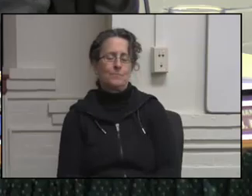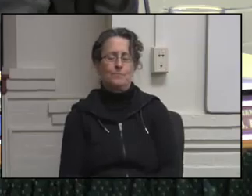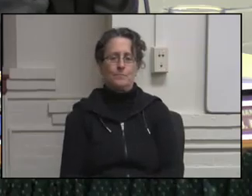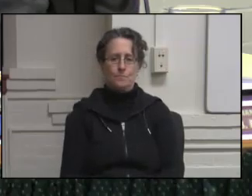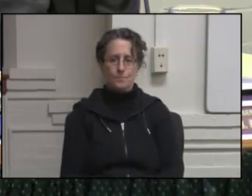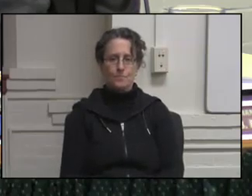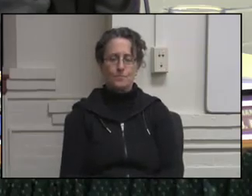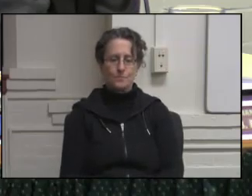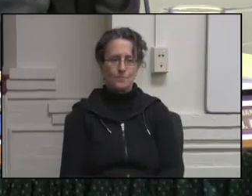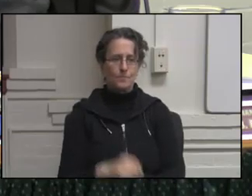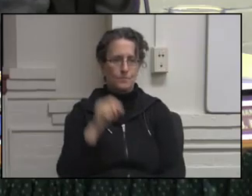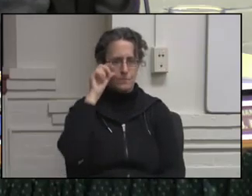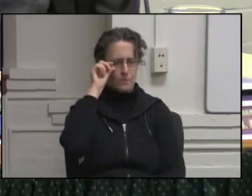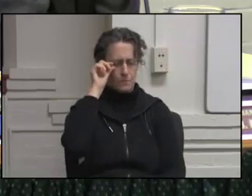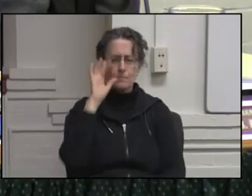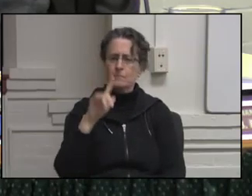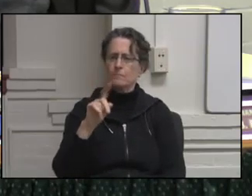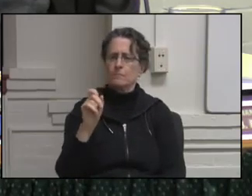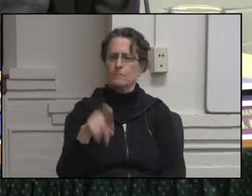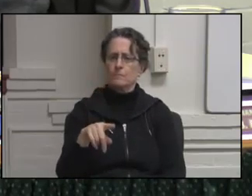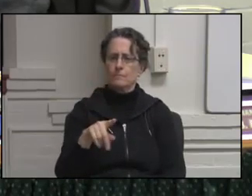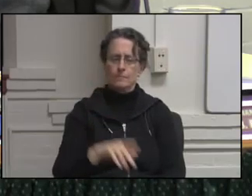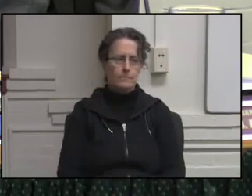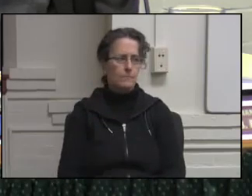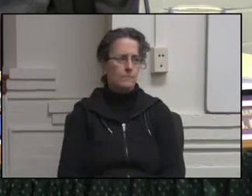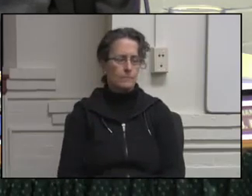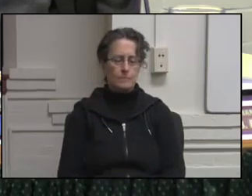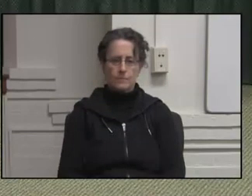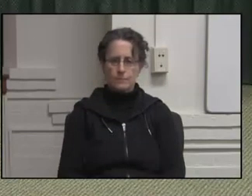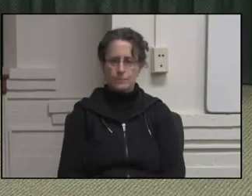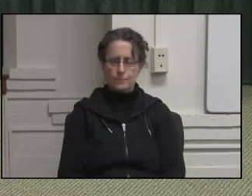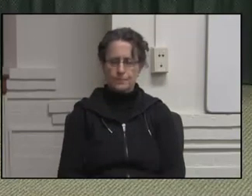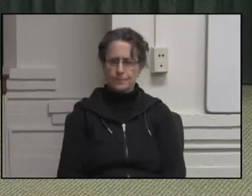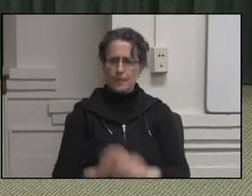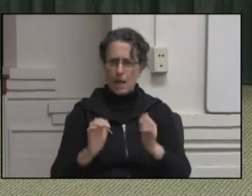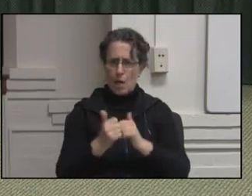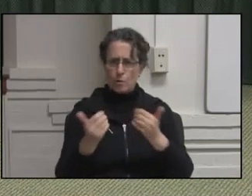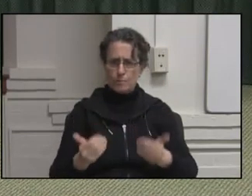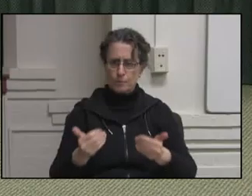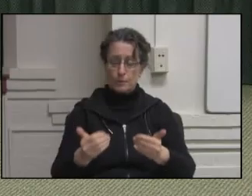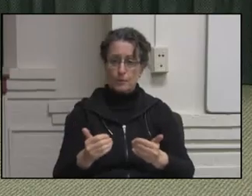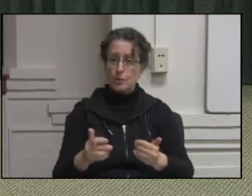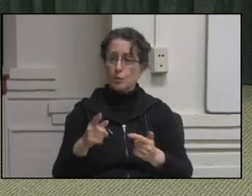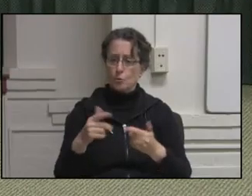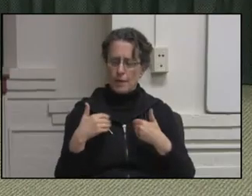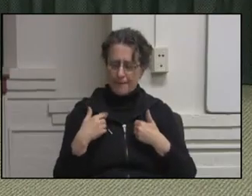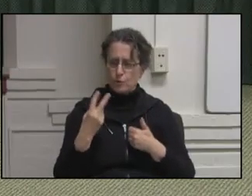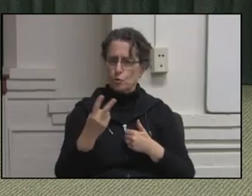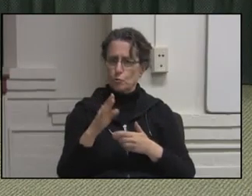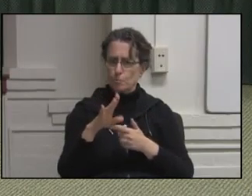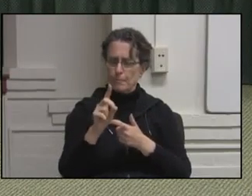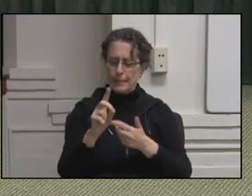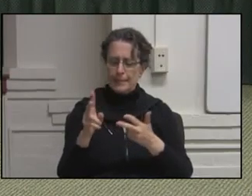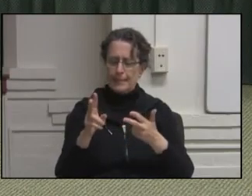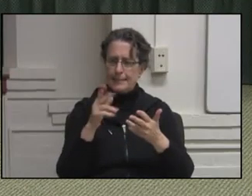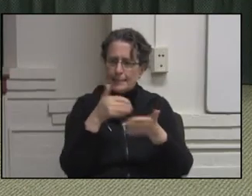Okay. So. I have a question. Just yeah, please. Sort of strategy question. You have two bids that seem pretty close to each